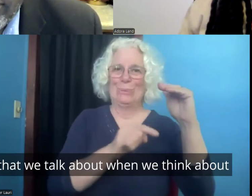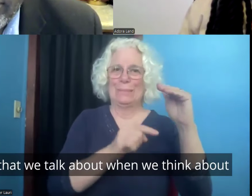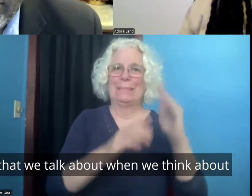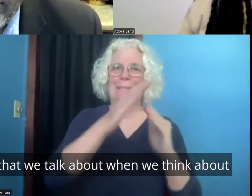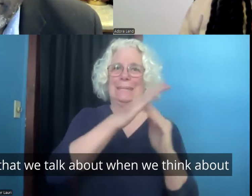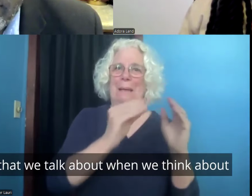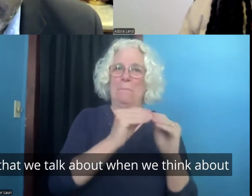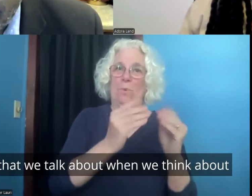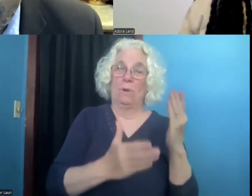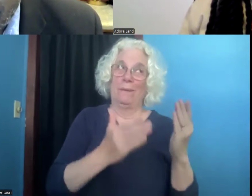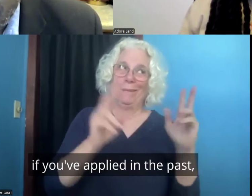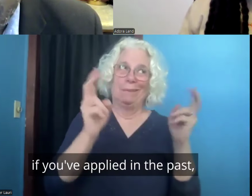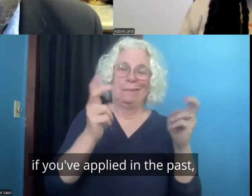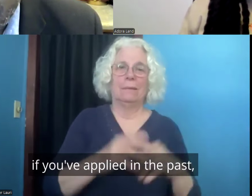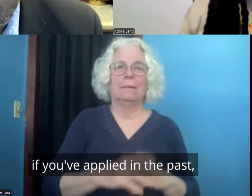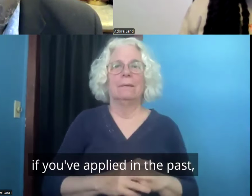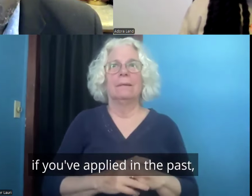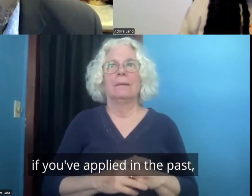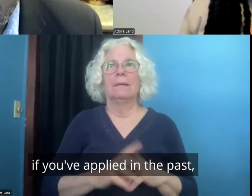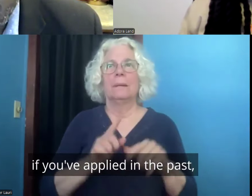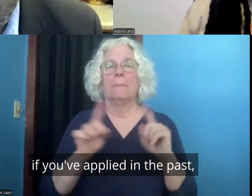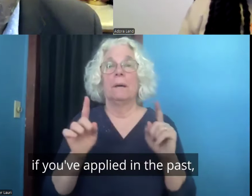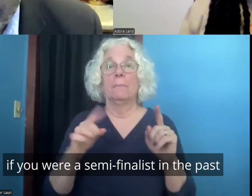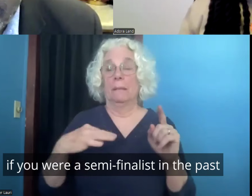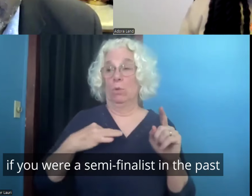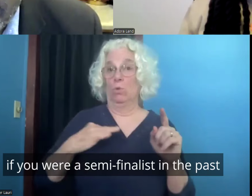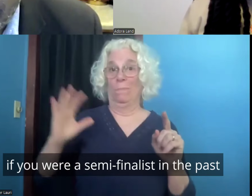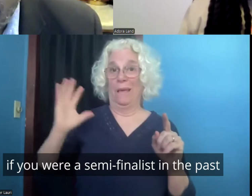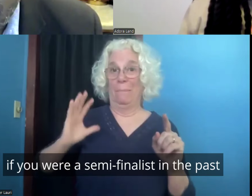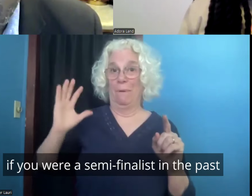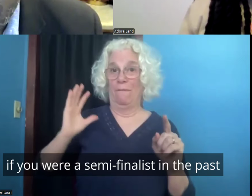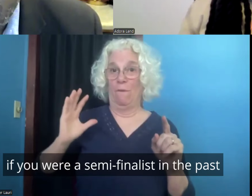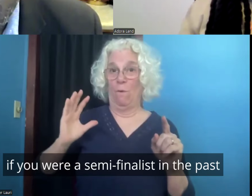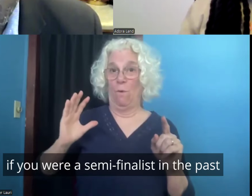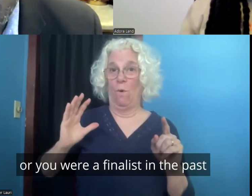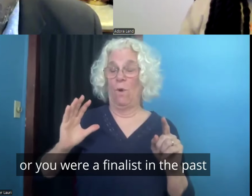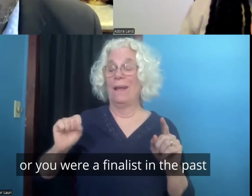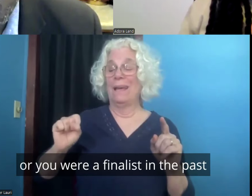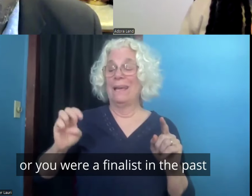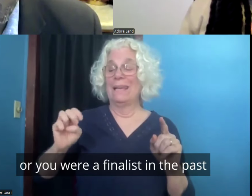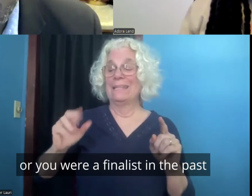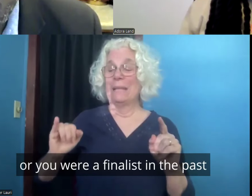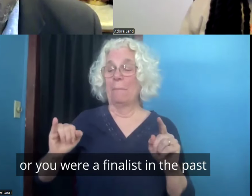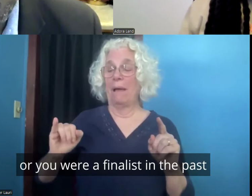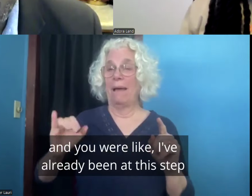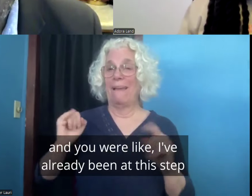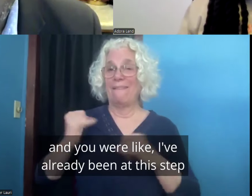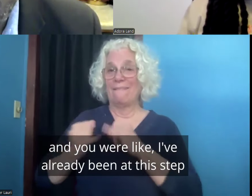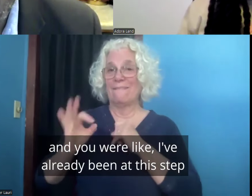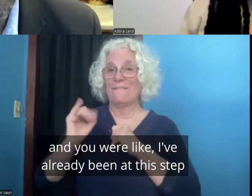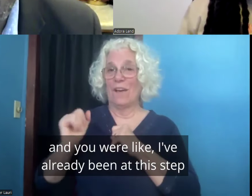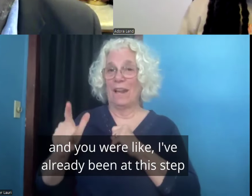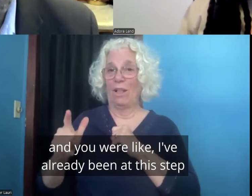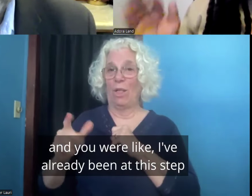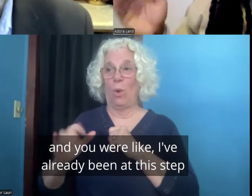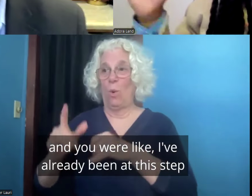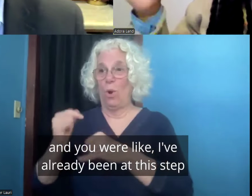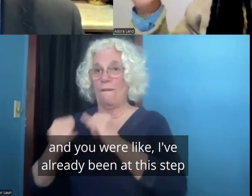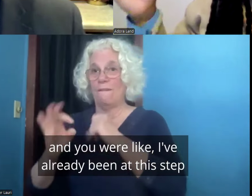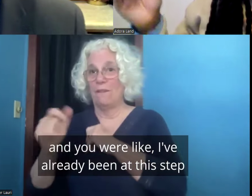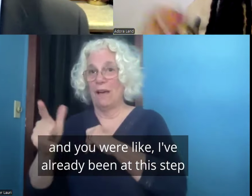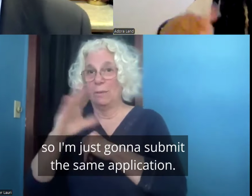about when we think about if you've applied in the past. If you were a semifinalist in the past or you were a finalist in the past, and you were like, I've